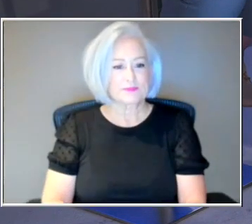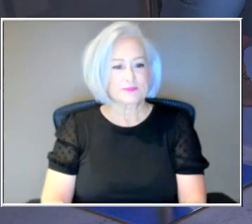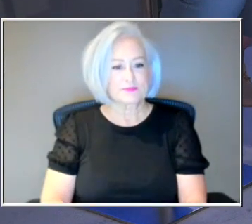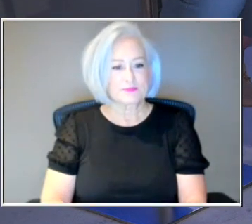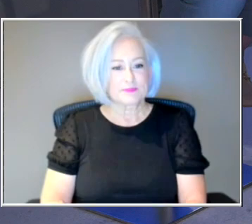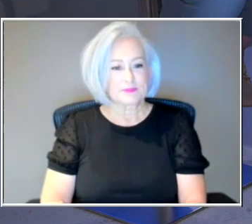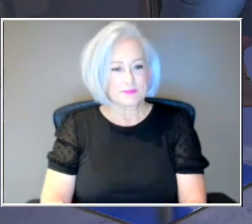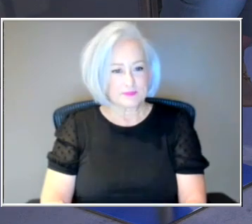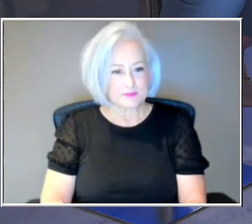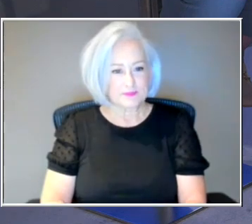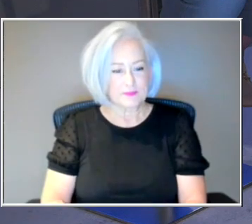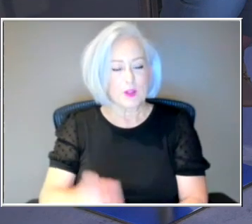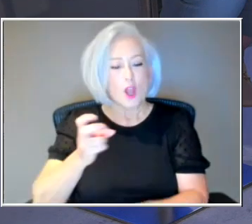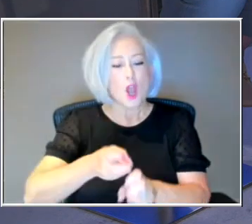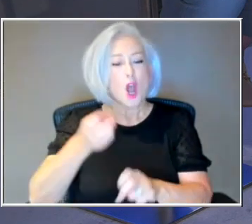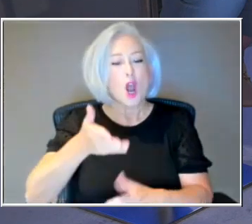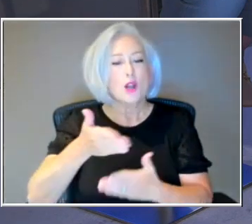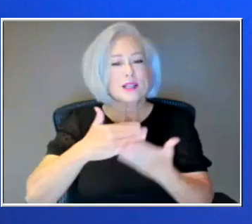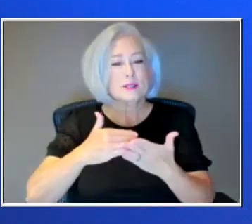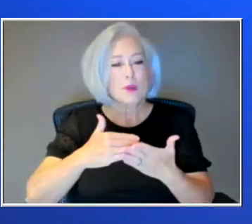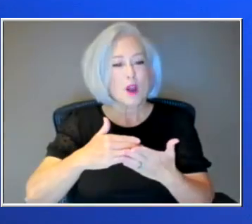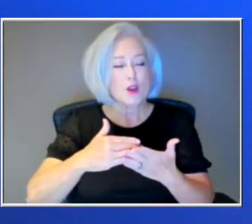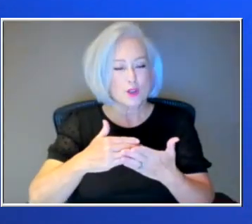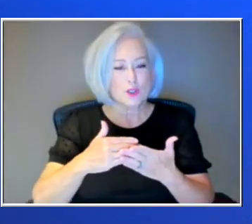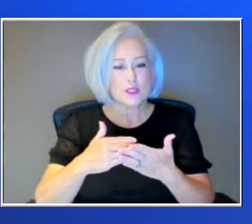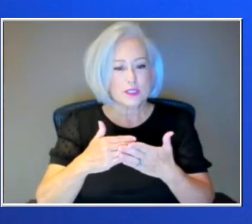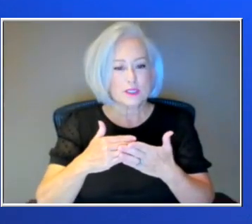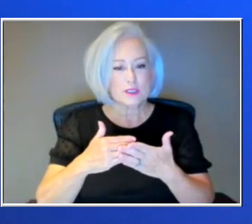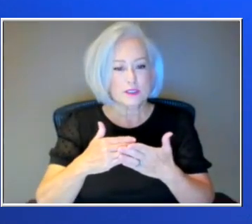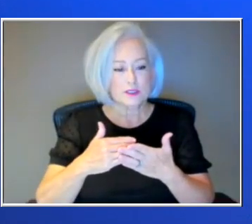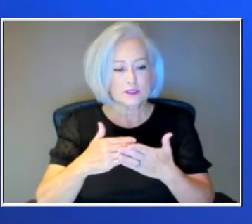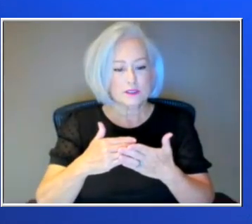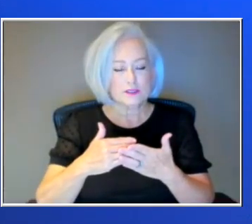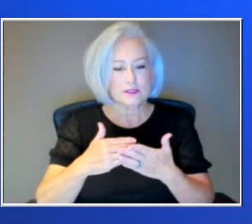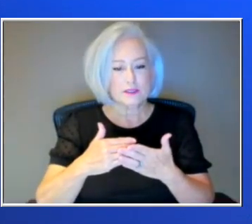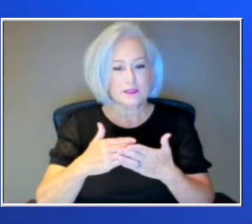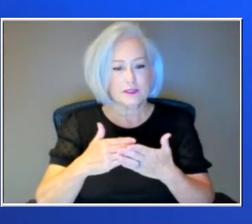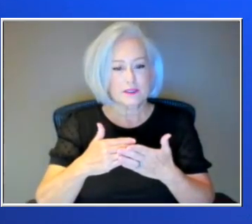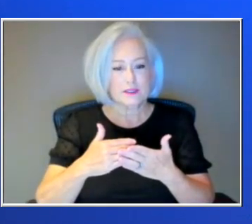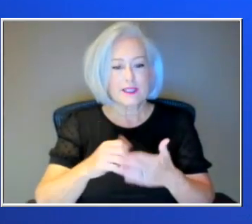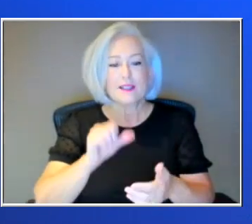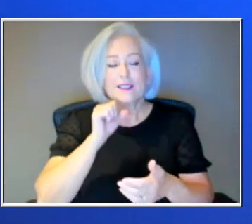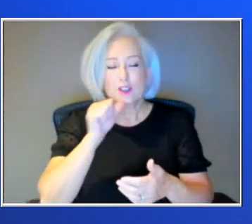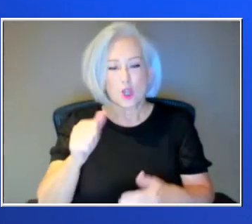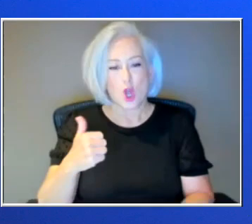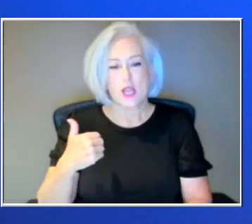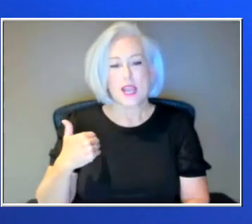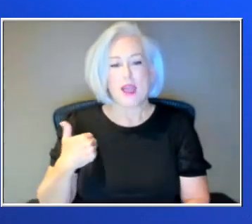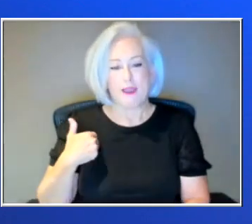The hardest part was just not